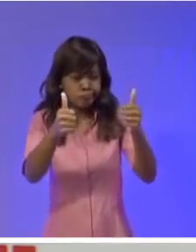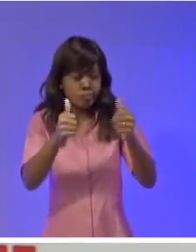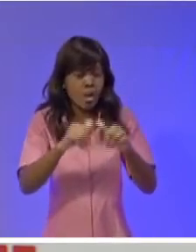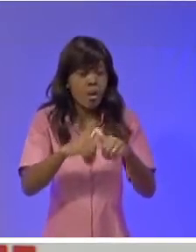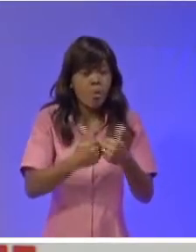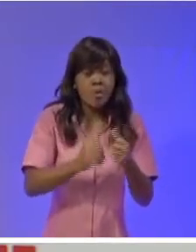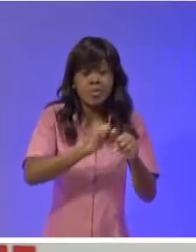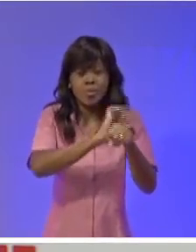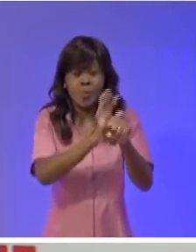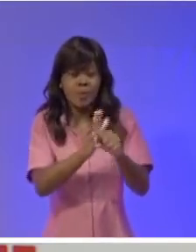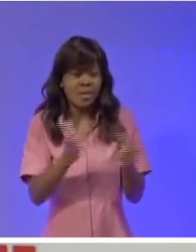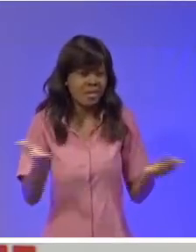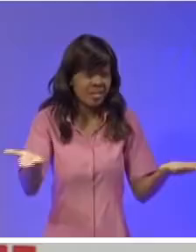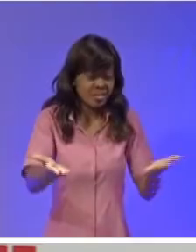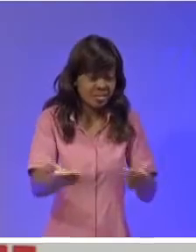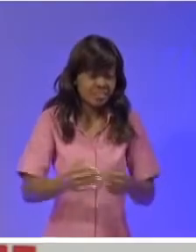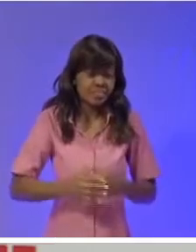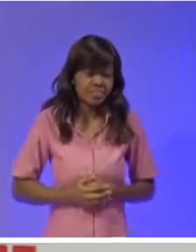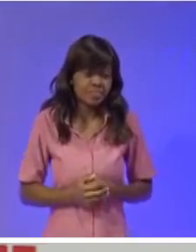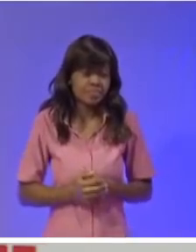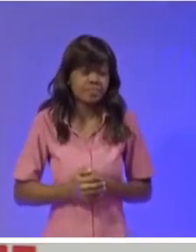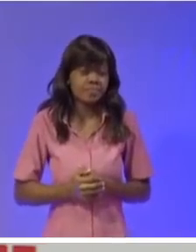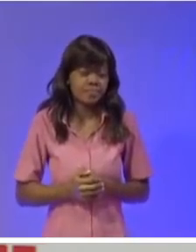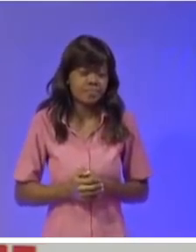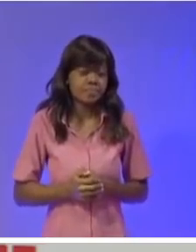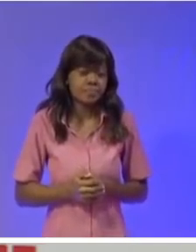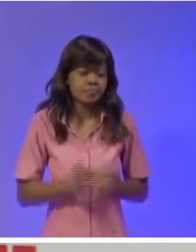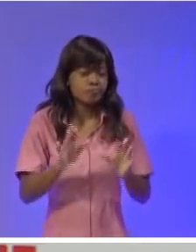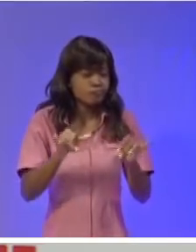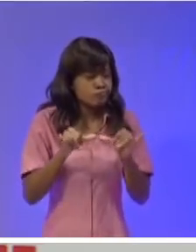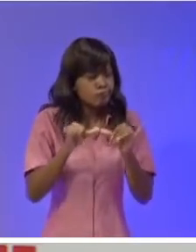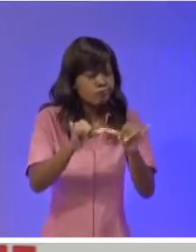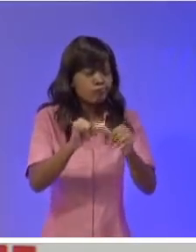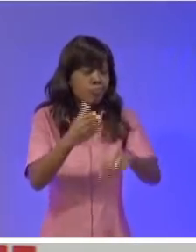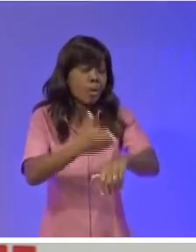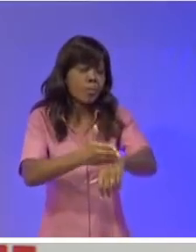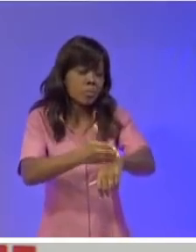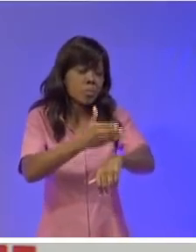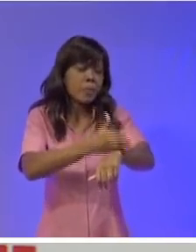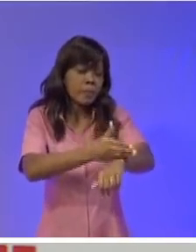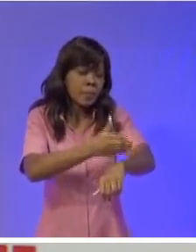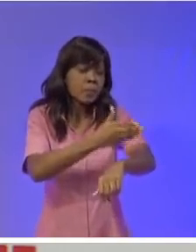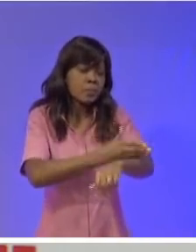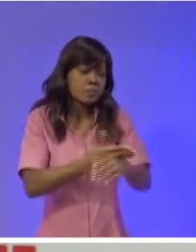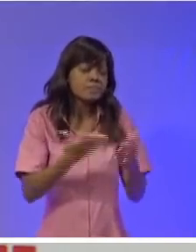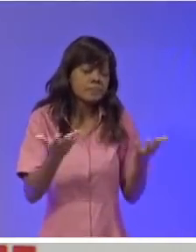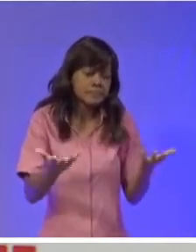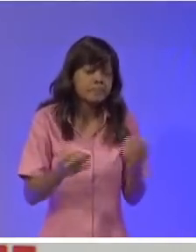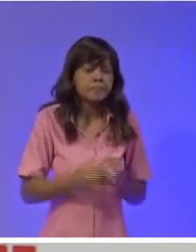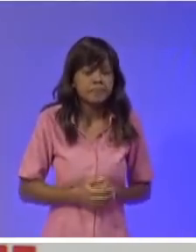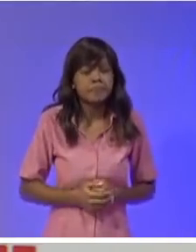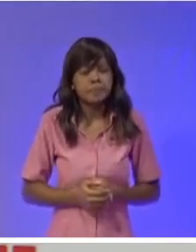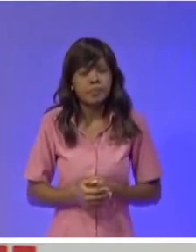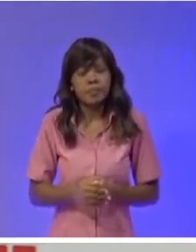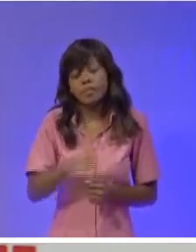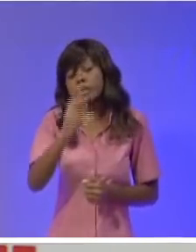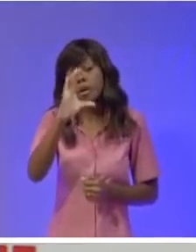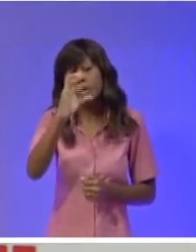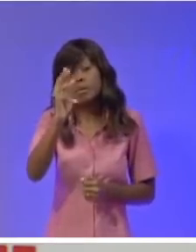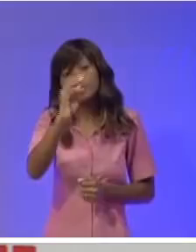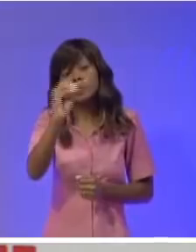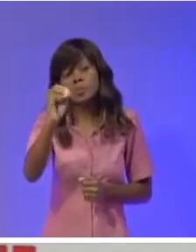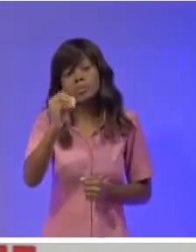was literally flying the plane and building it at the same time. The CMO and I often engage in